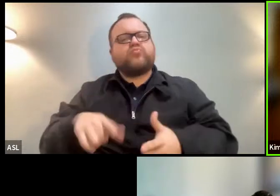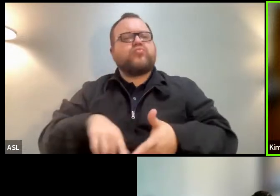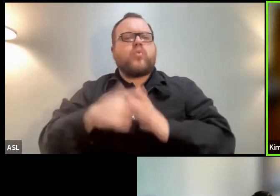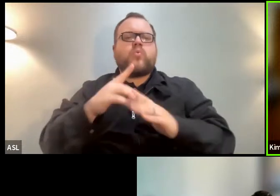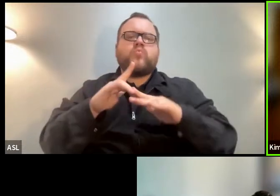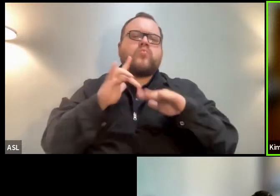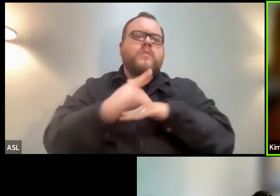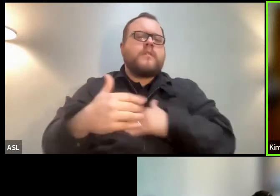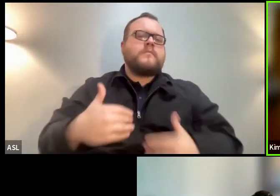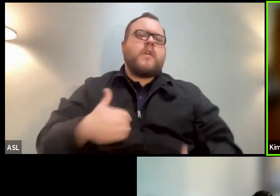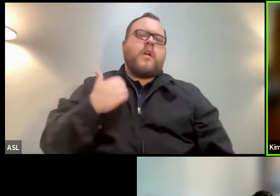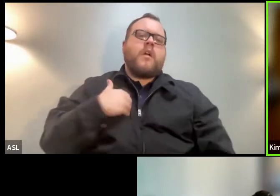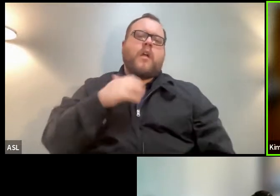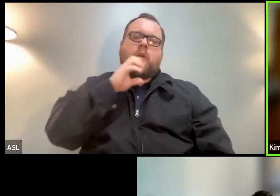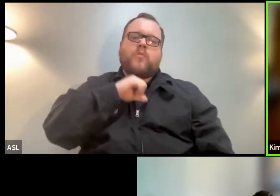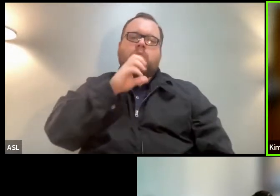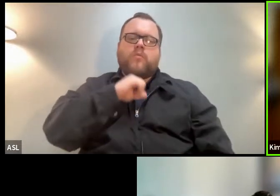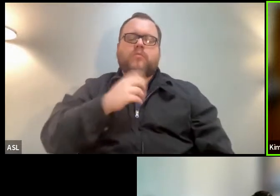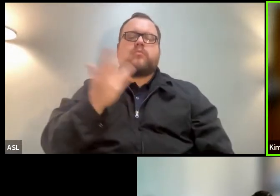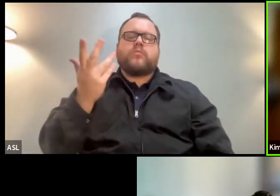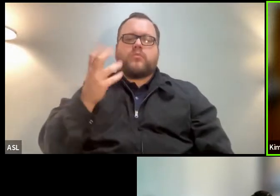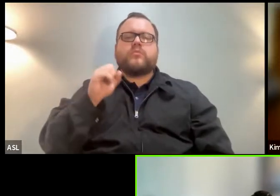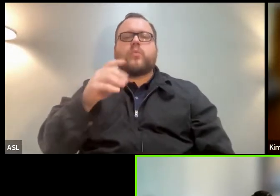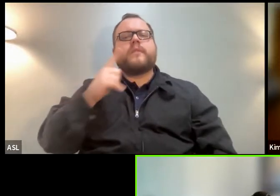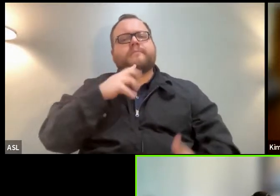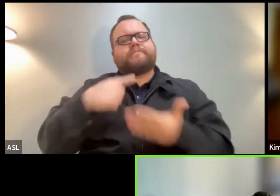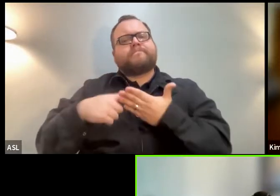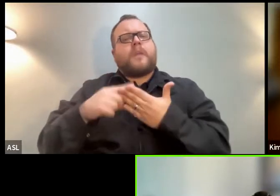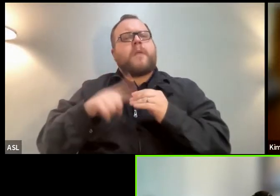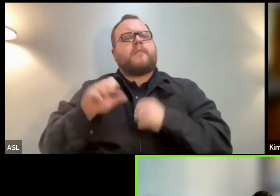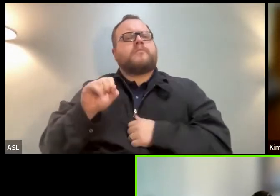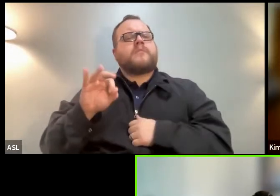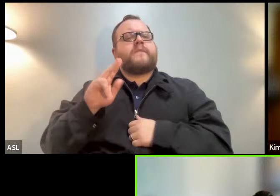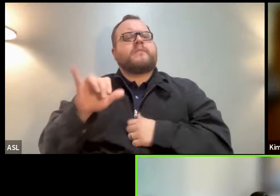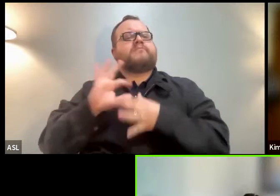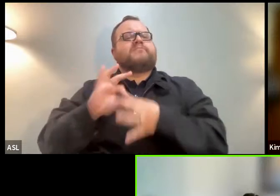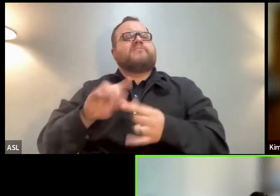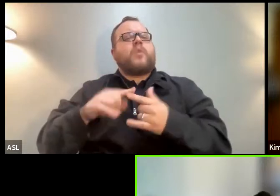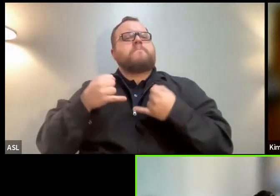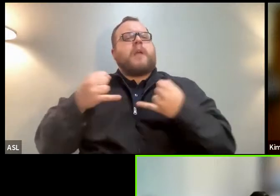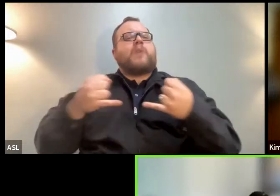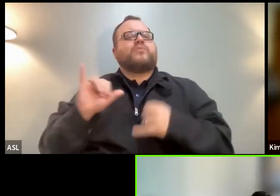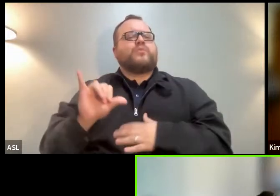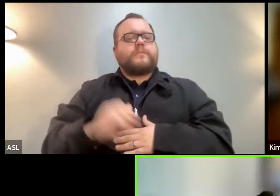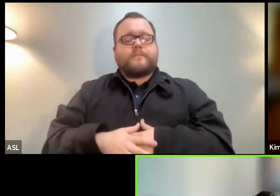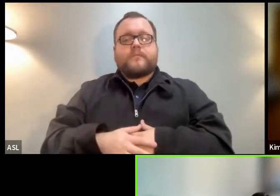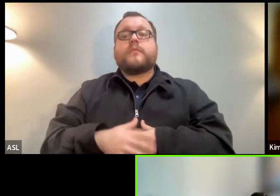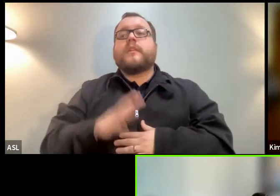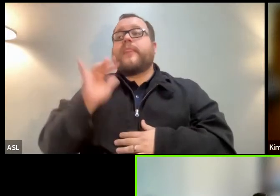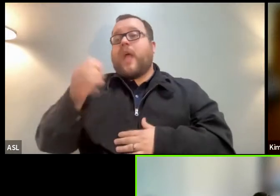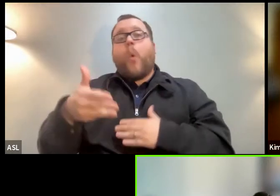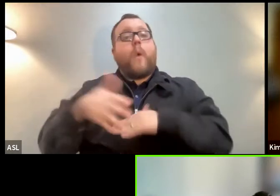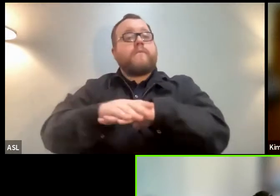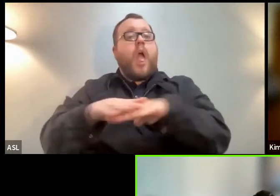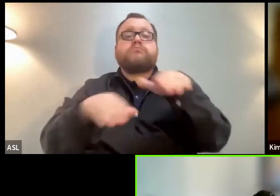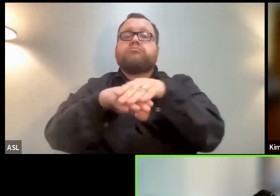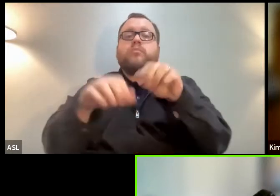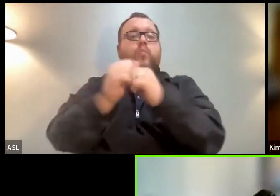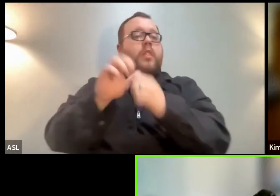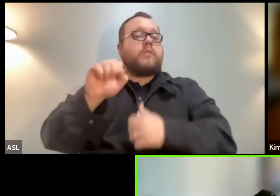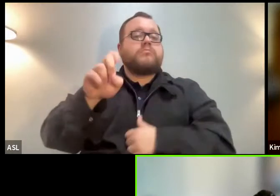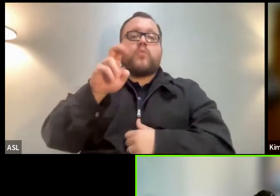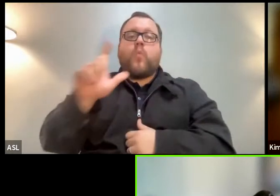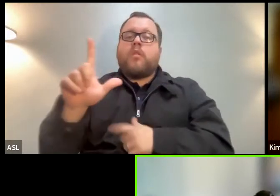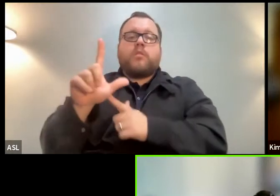about safety with that and boundaries. Yeah, and this, you know, this can start overlapping with sexual health and all of those things